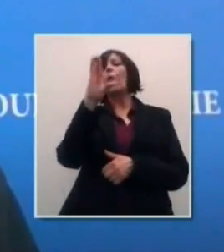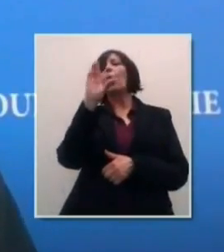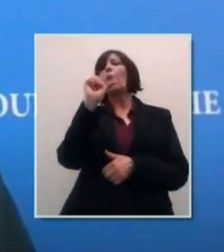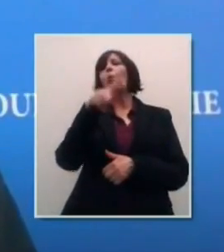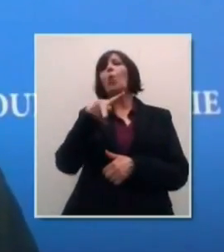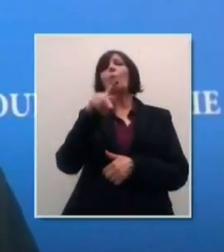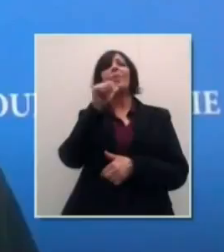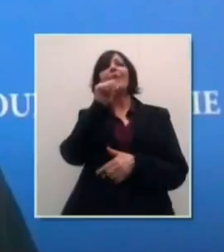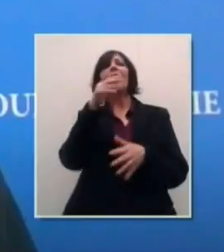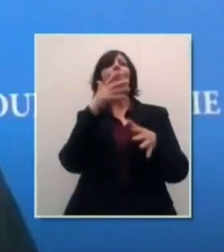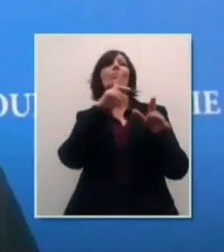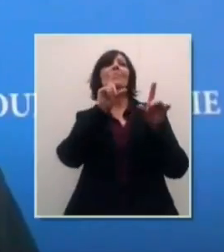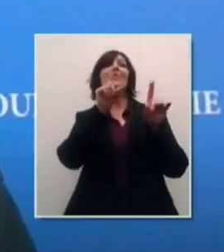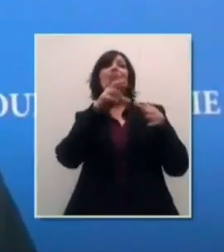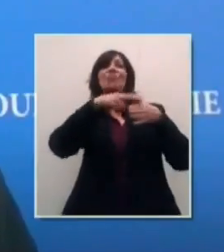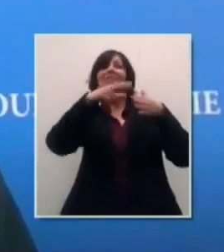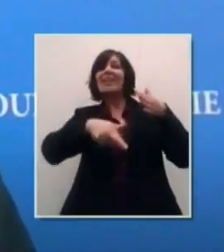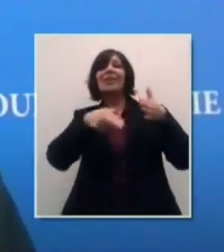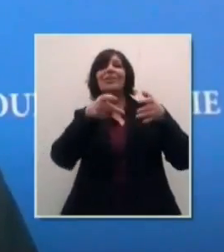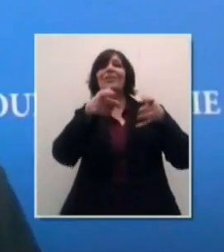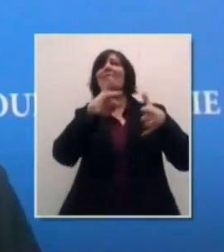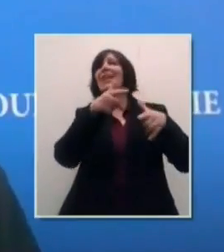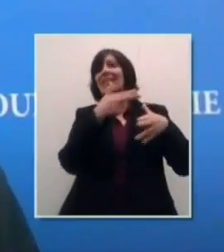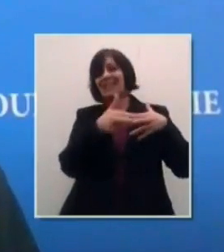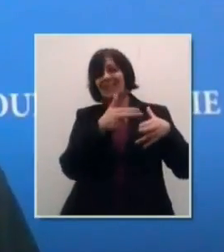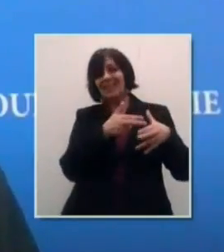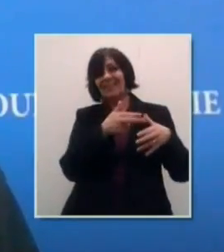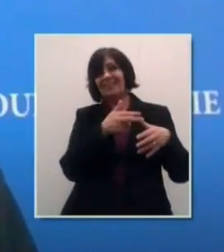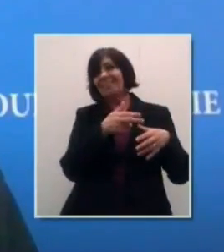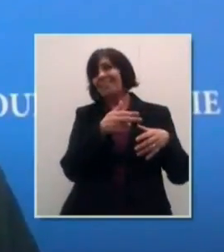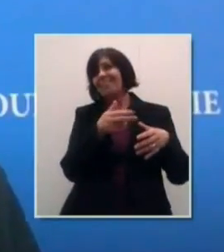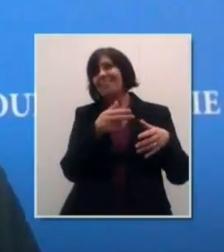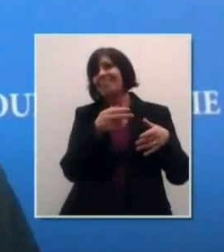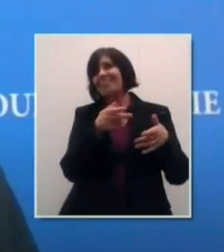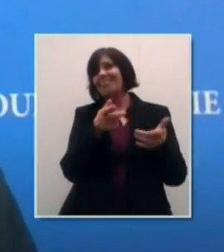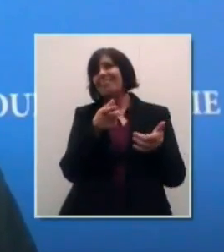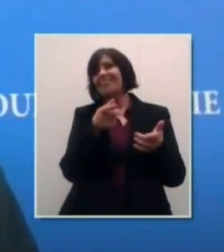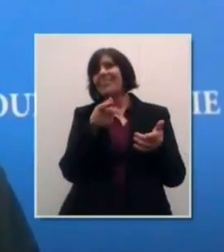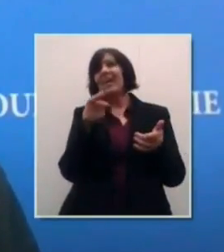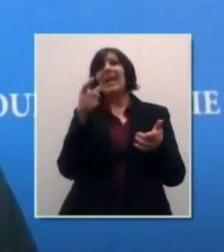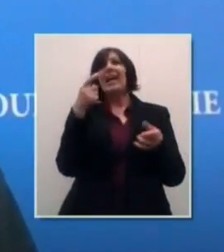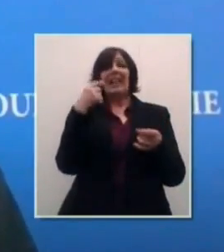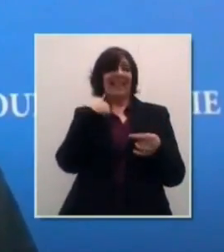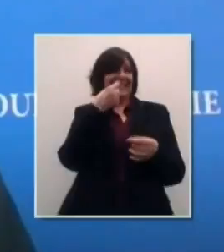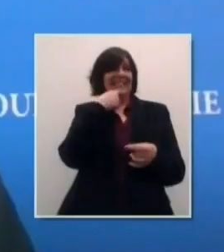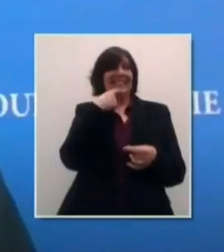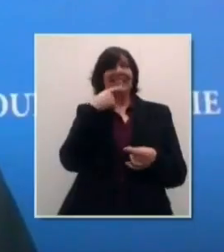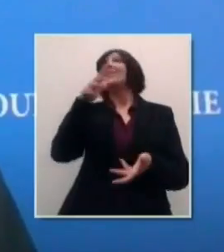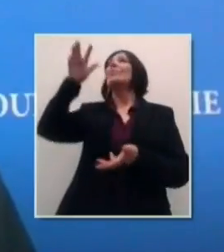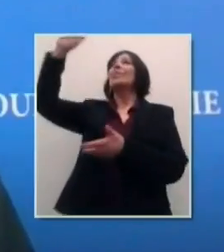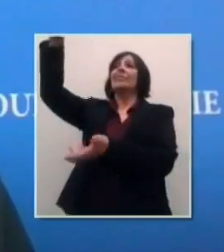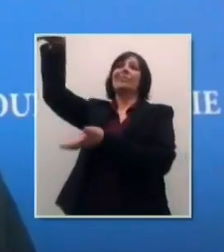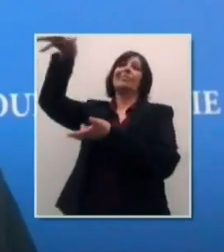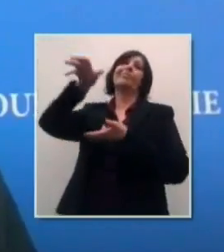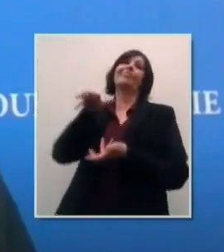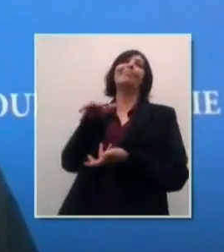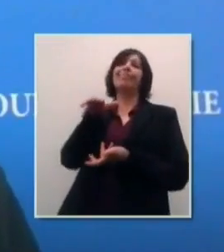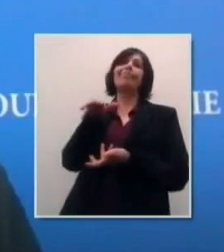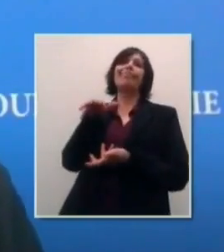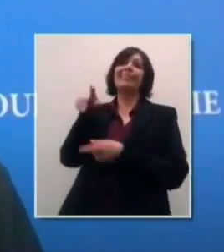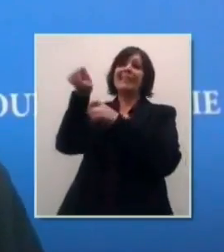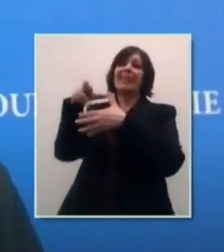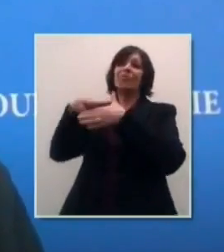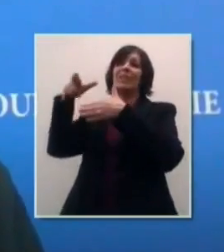in a quick amount of time. As we noted, we just finally got this large dump of cases, or not cases, I should say,